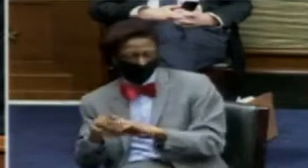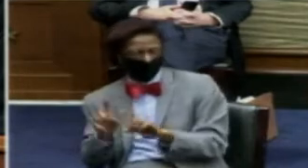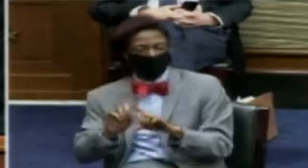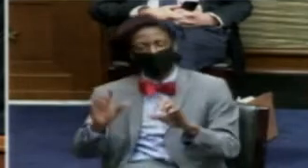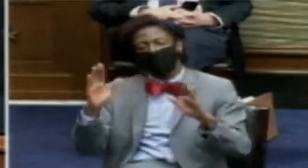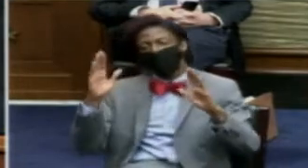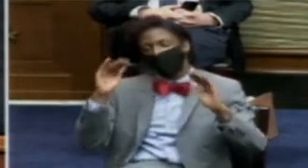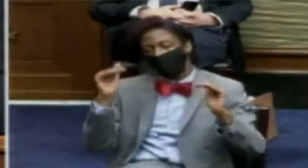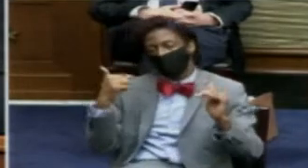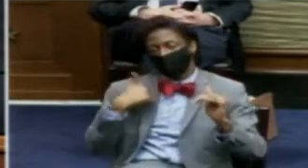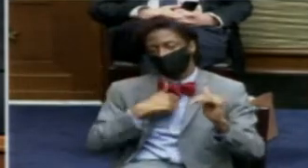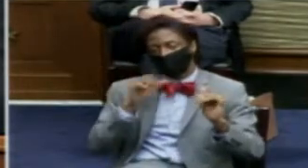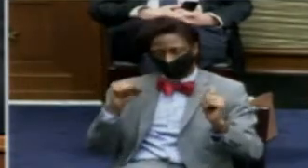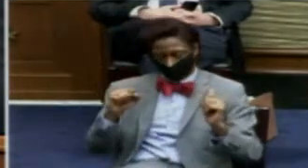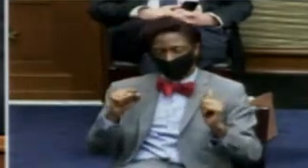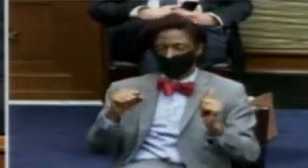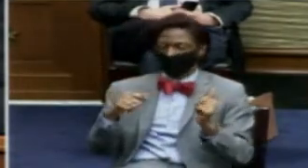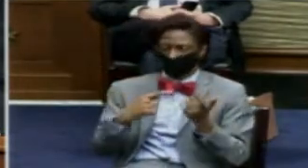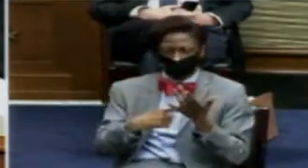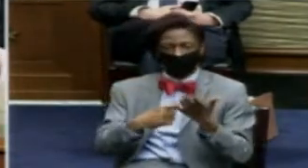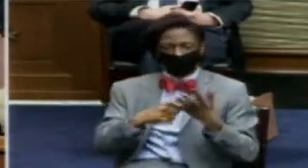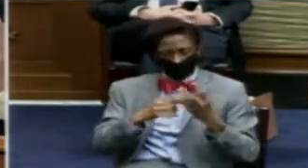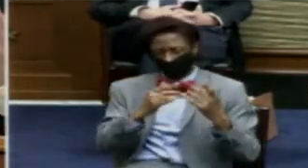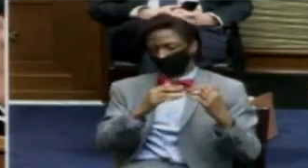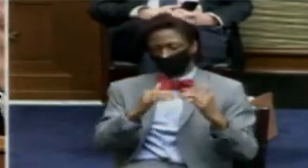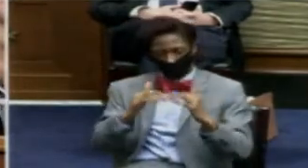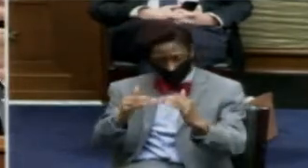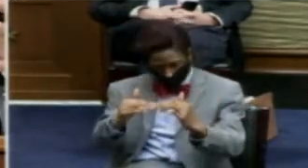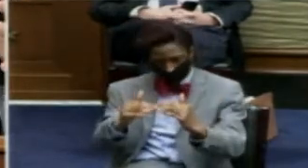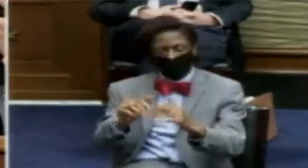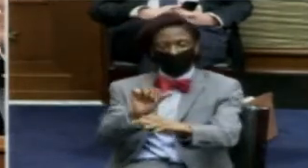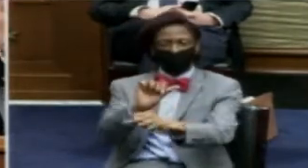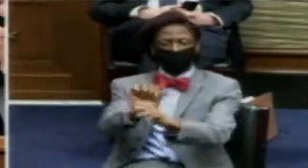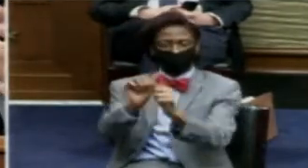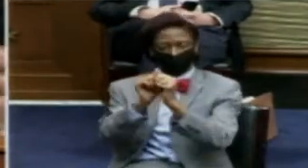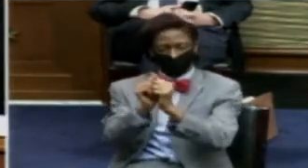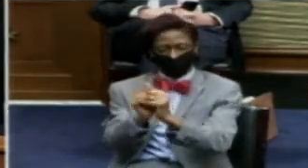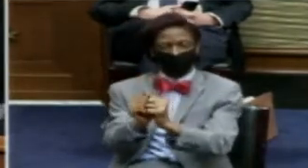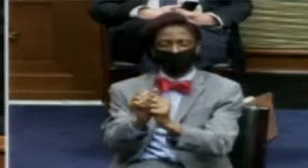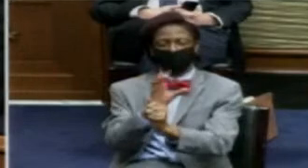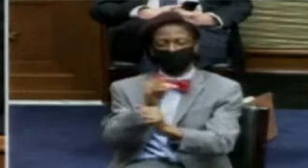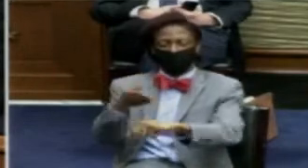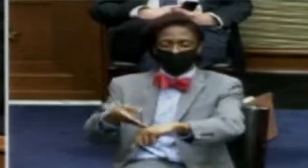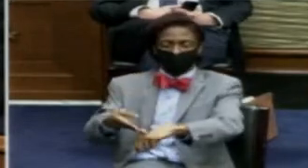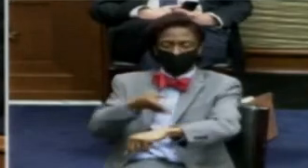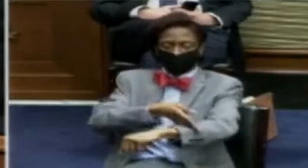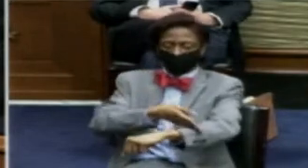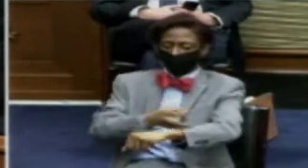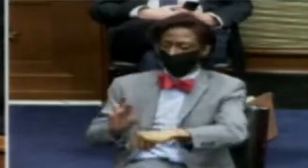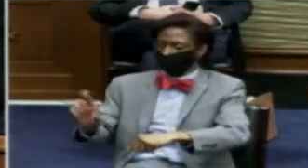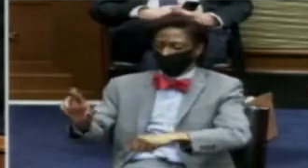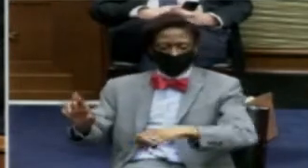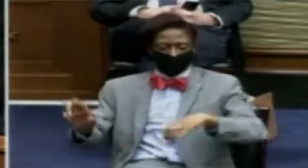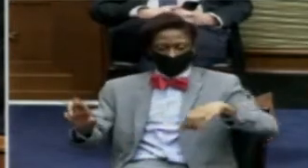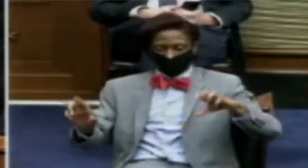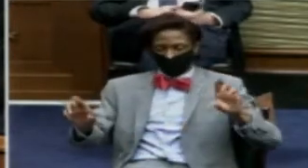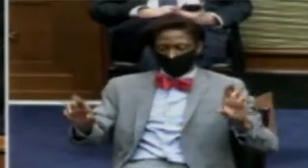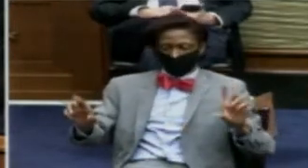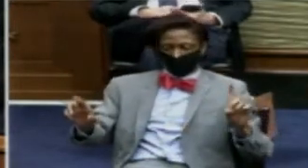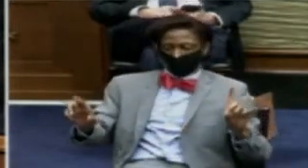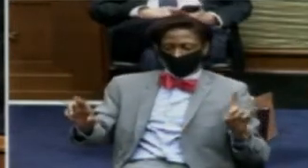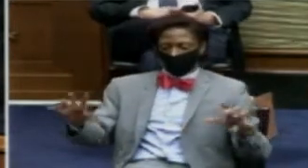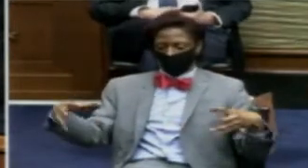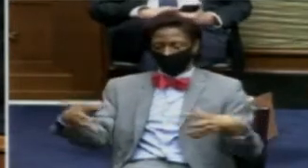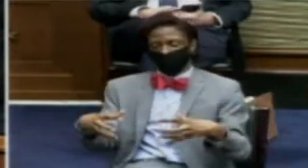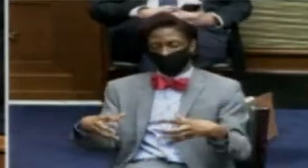we can get to a point, this Congress, where we can work together in truly bipartisan ways to do the things that the American people